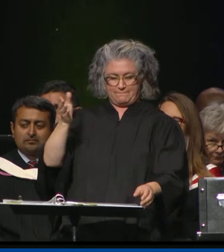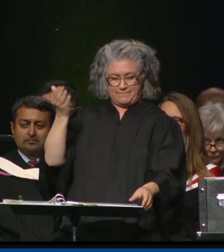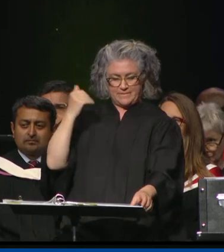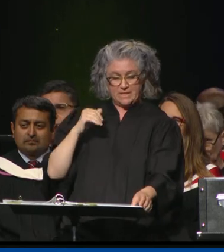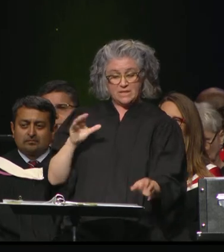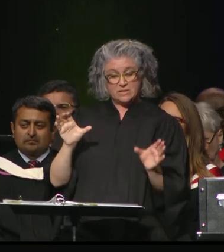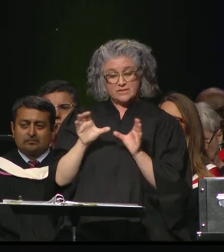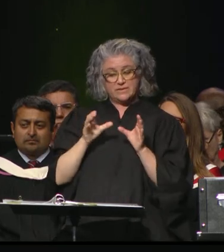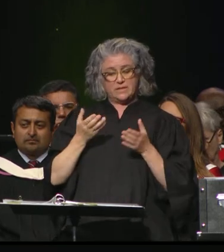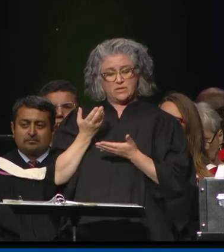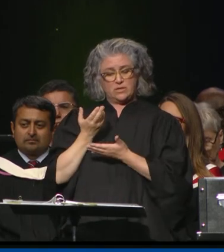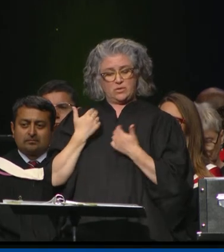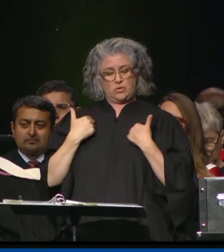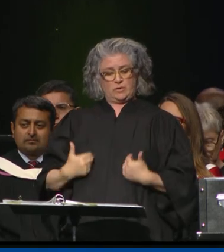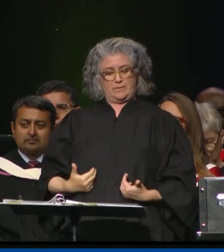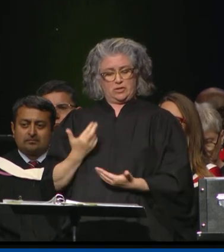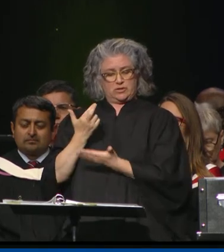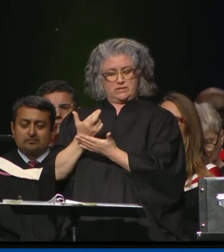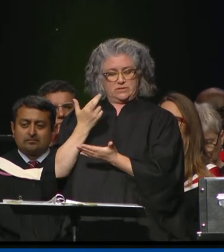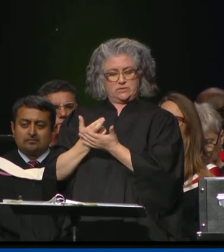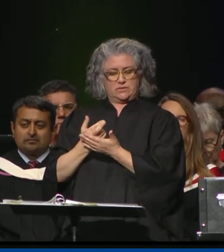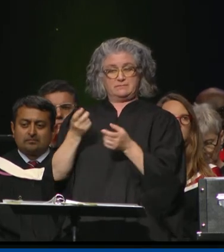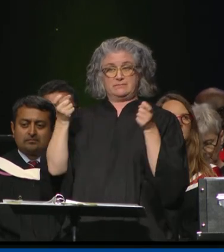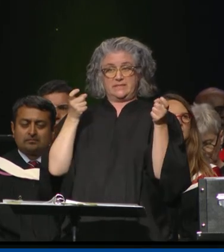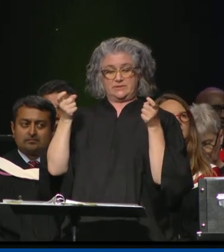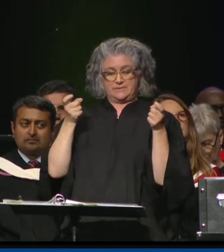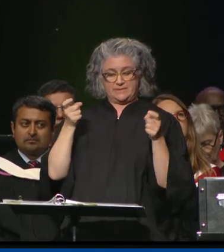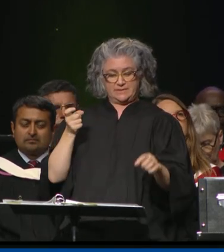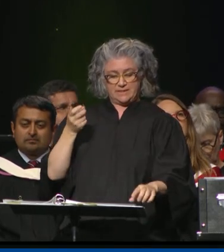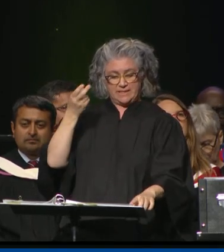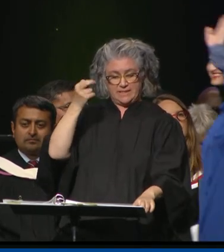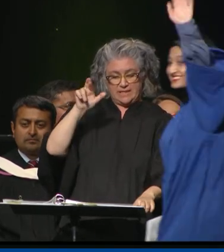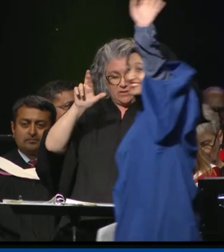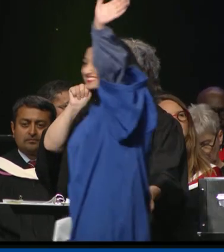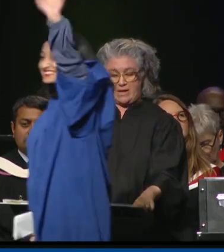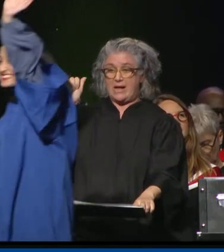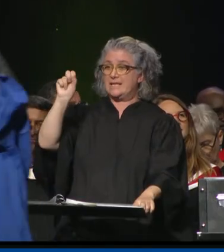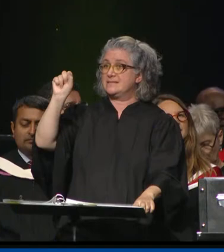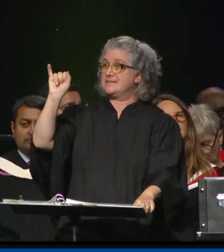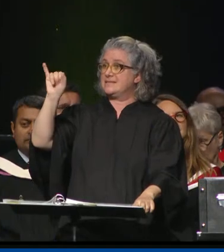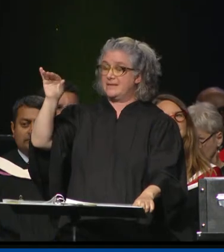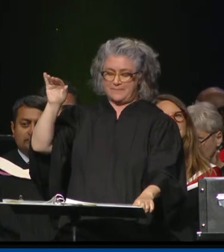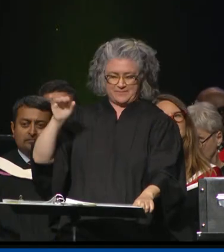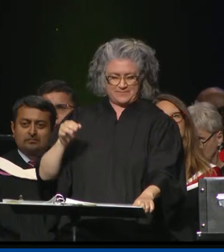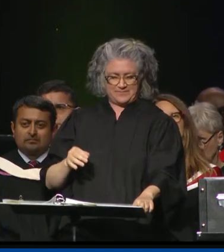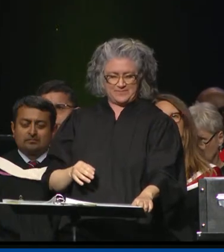Certificate in Human Resources Management, Hira Asim.